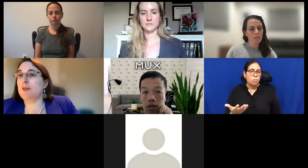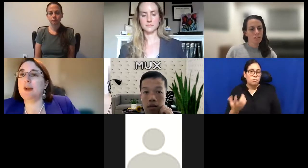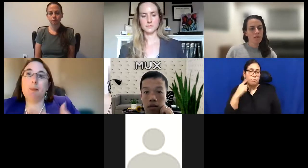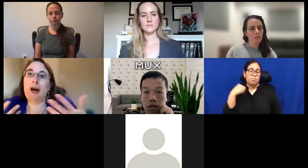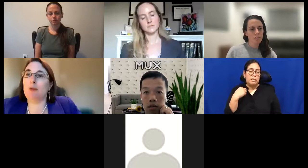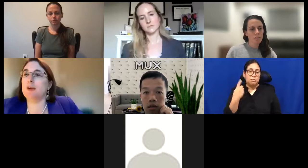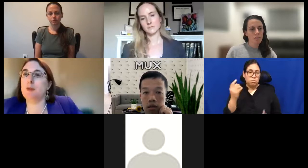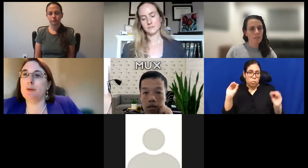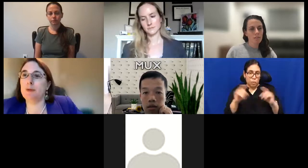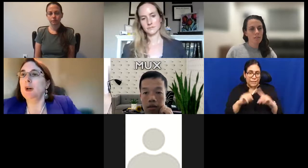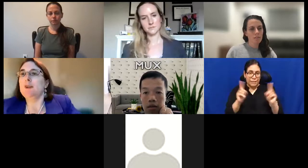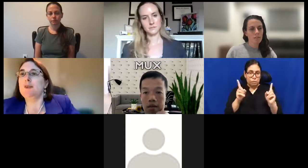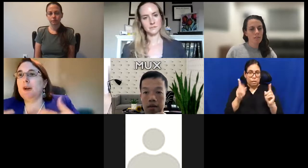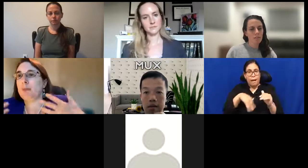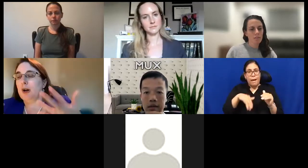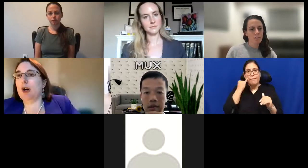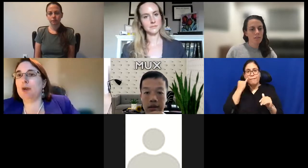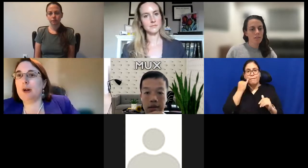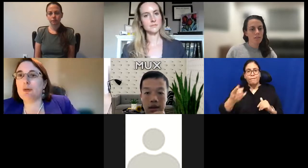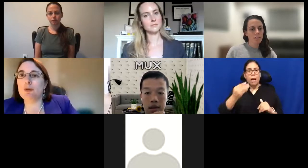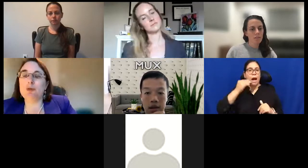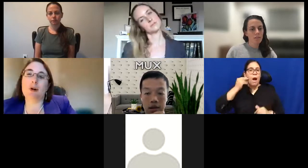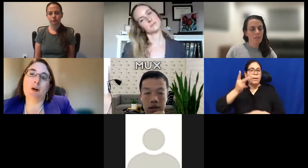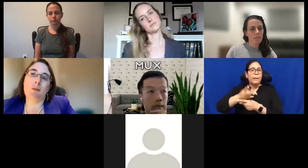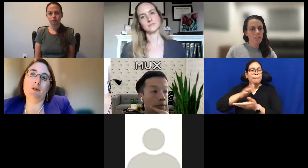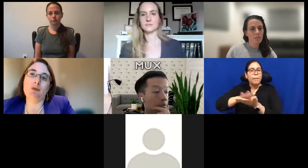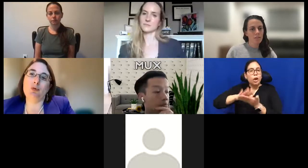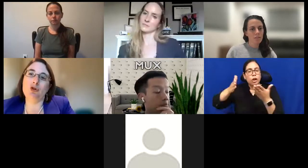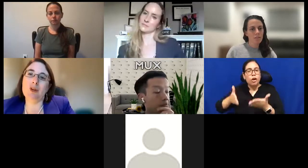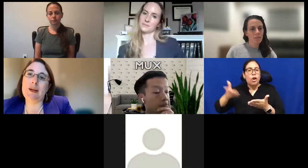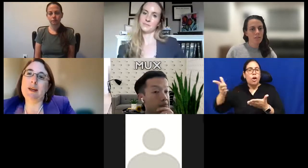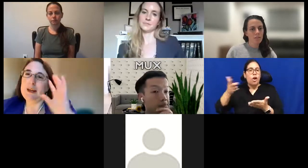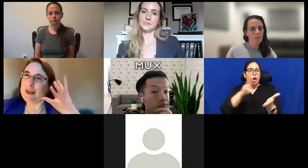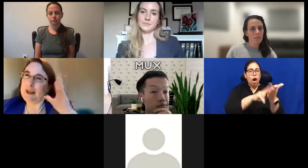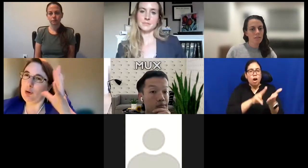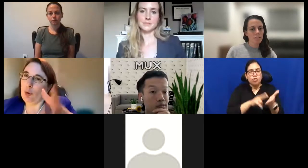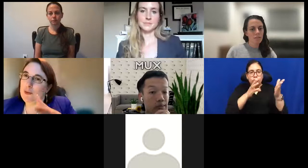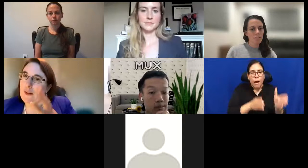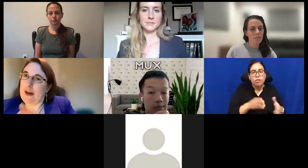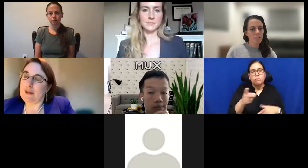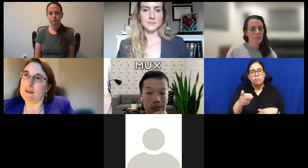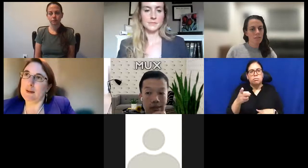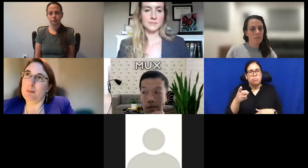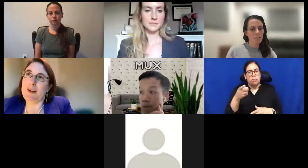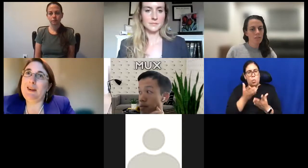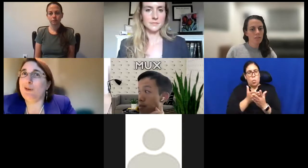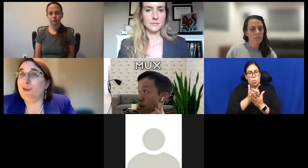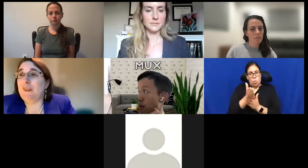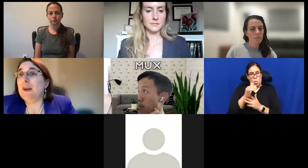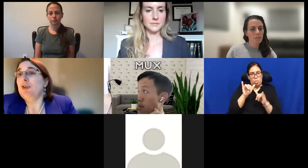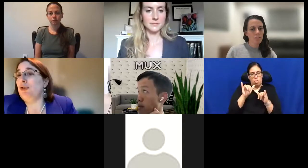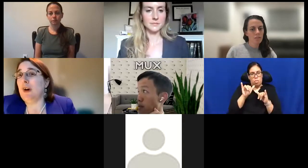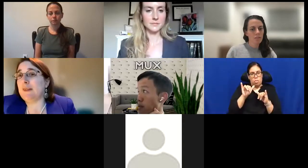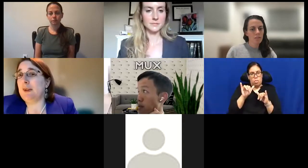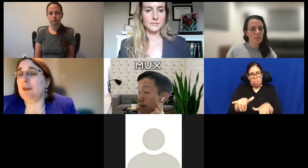different. Setting up a housekeeper, setting up a contractor, and so just kind of getting over that. And then also, I